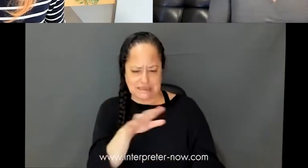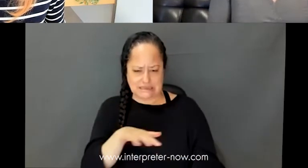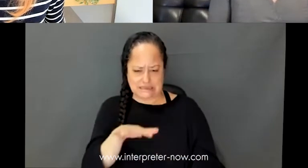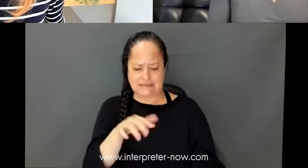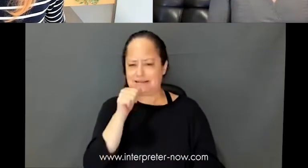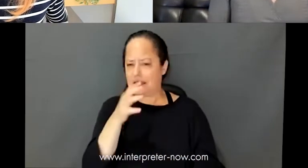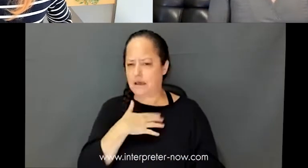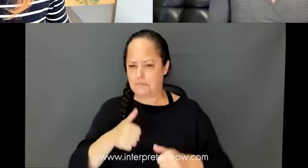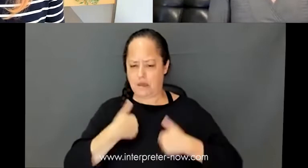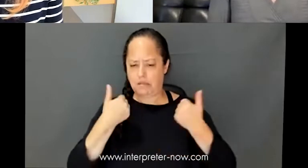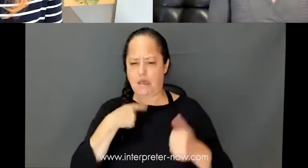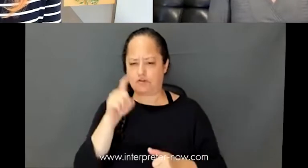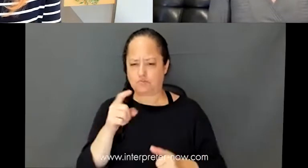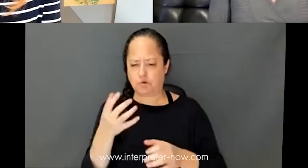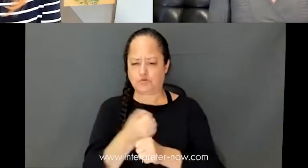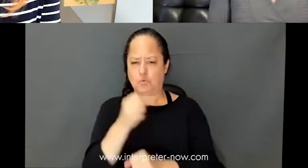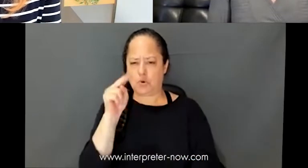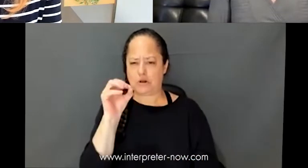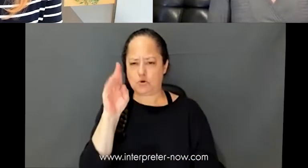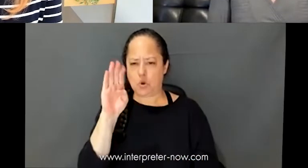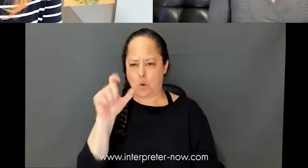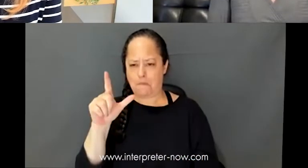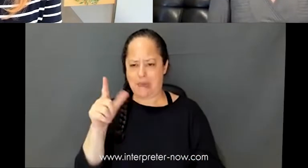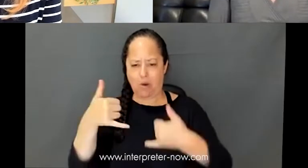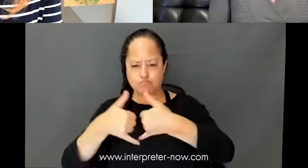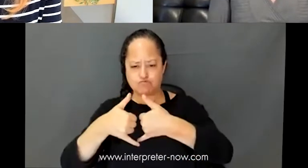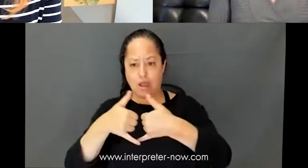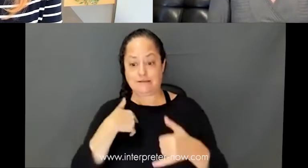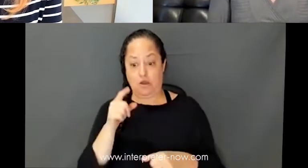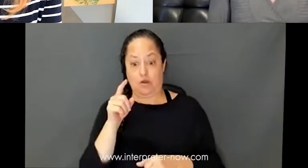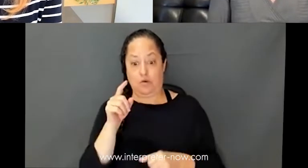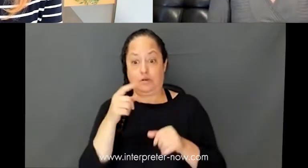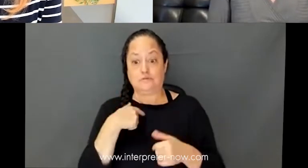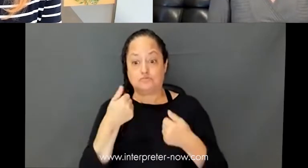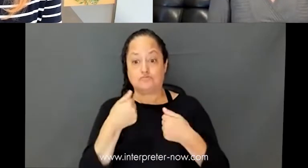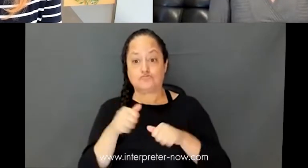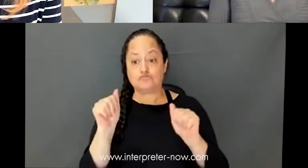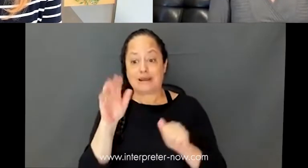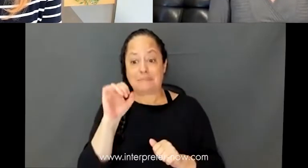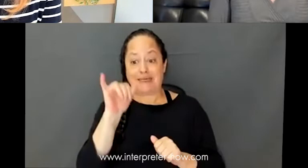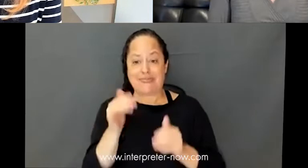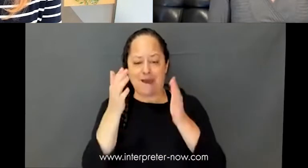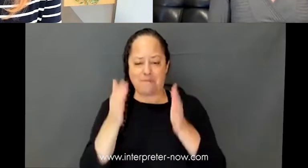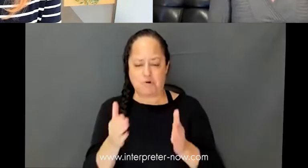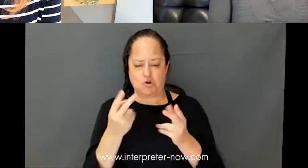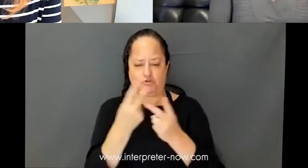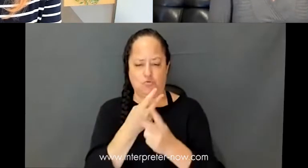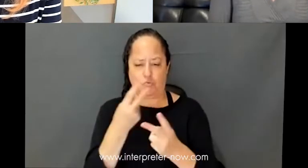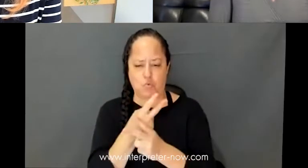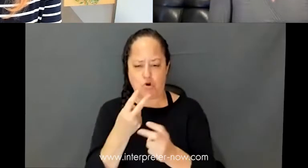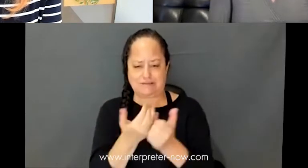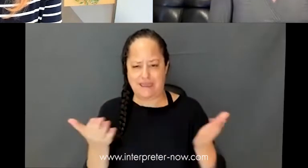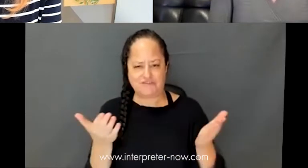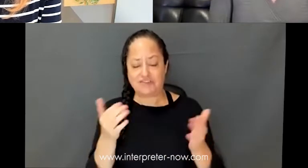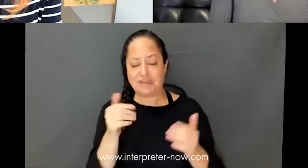to win a Nobel Prize. And, the more I tried to be that person, the worse everything got. And not for lack